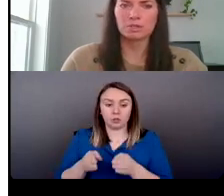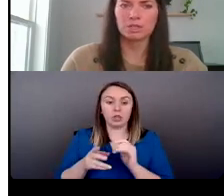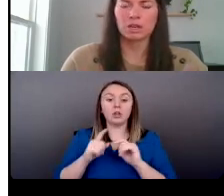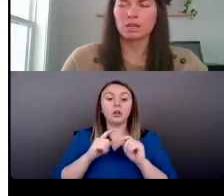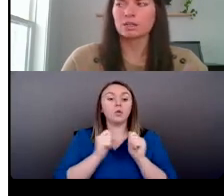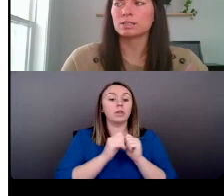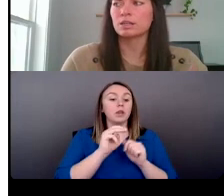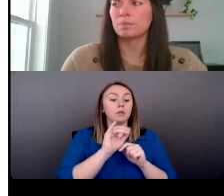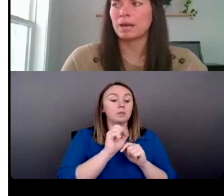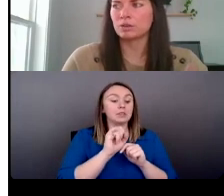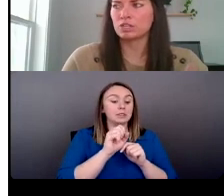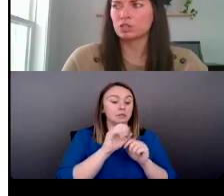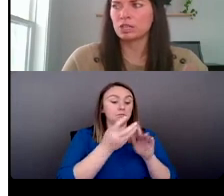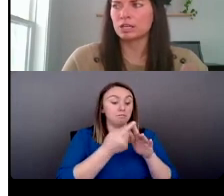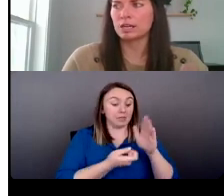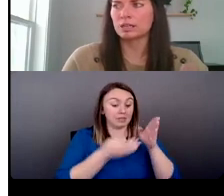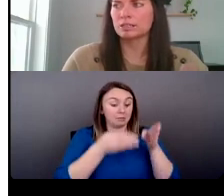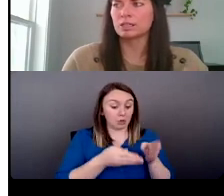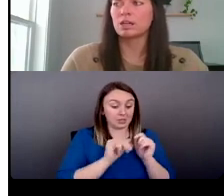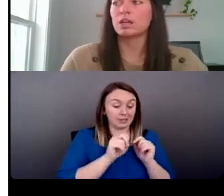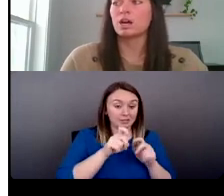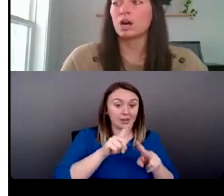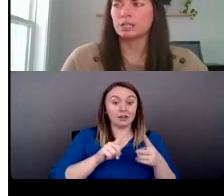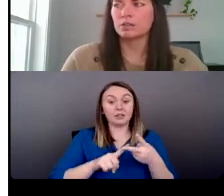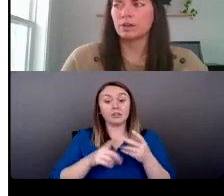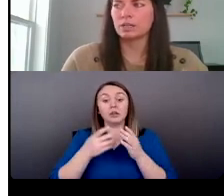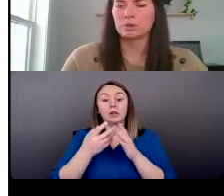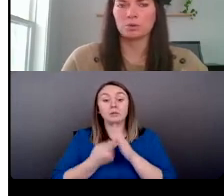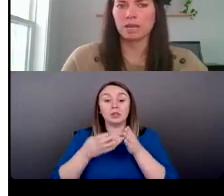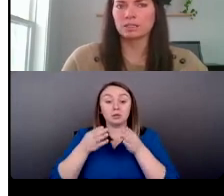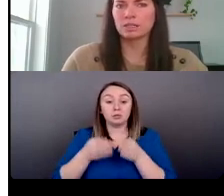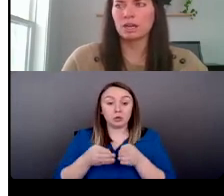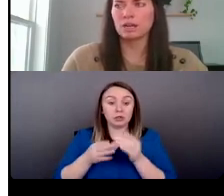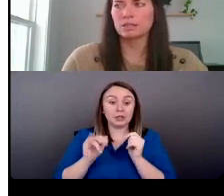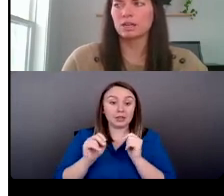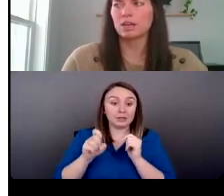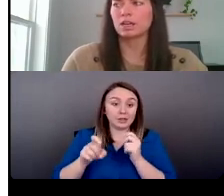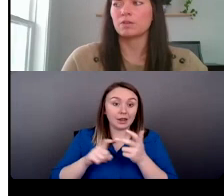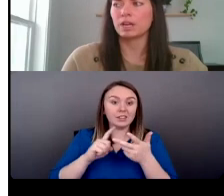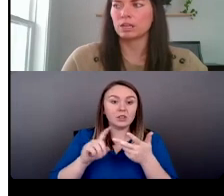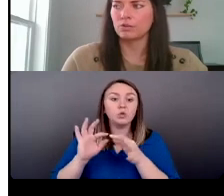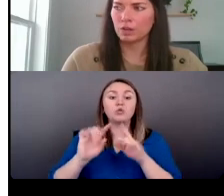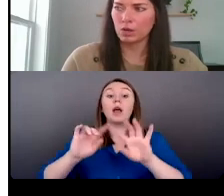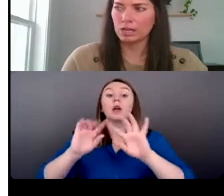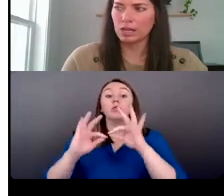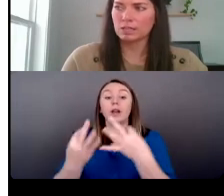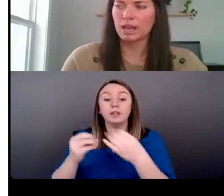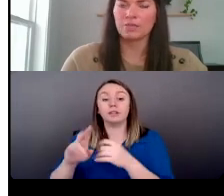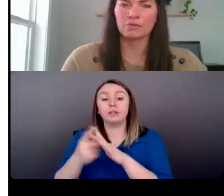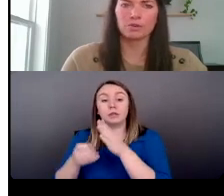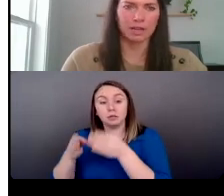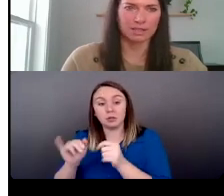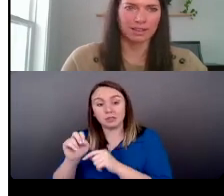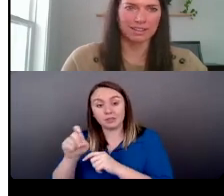missing person index, the pedigree tree index, unidentified human remains index, convicted offender index,